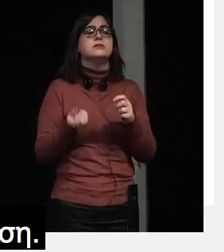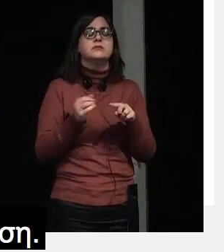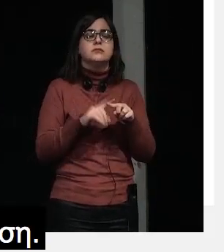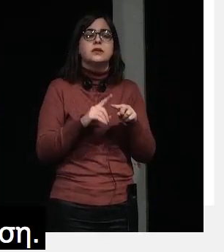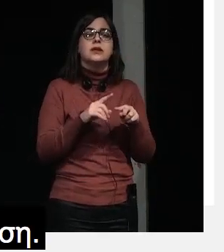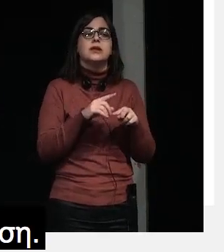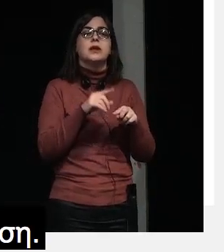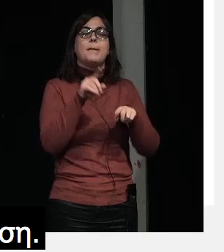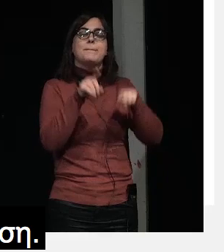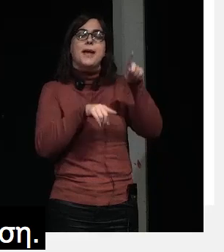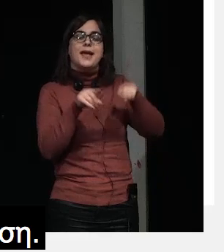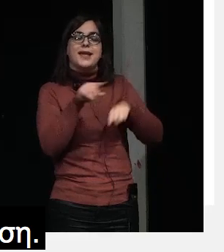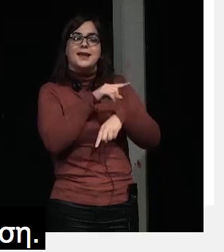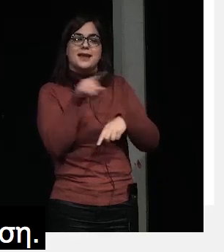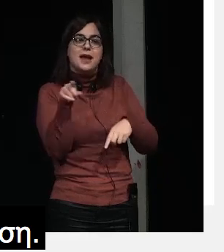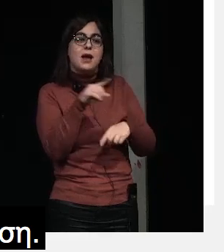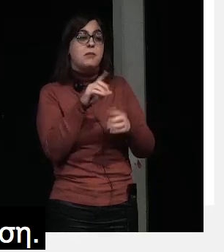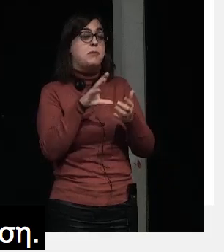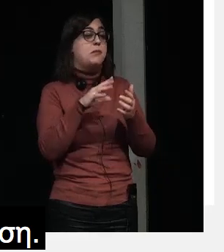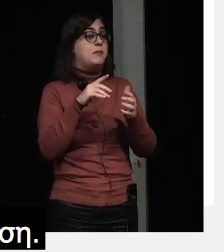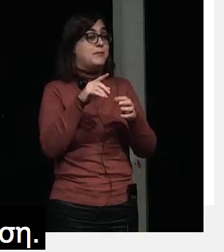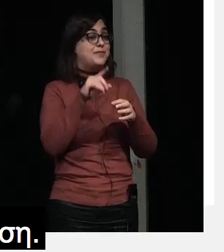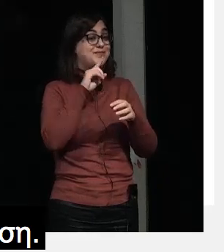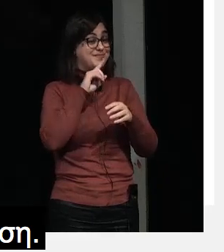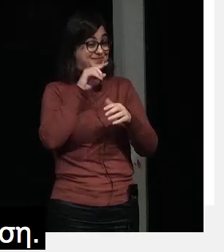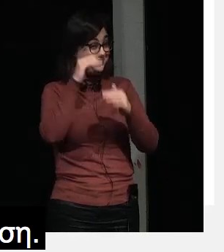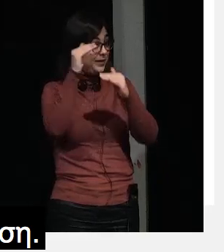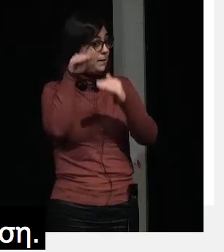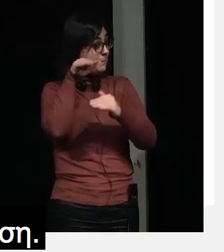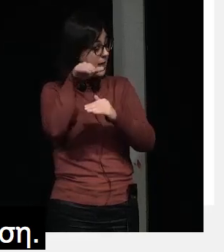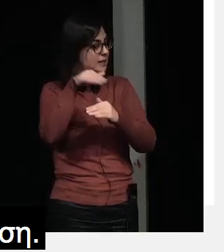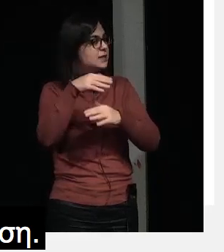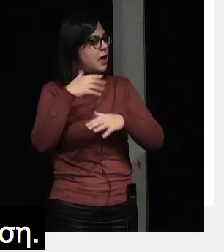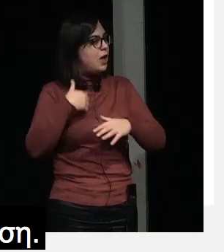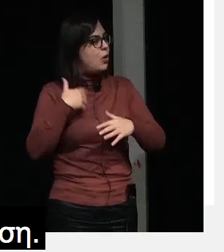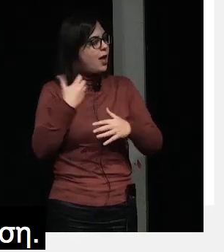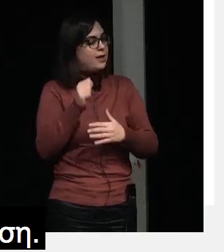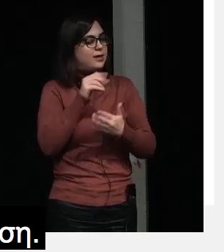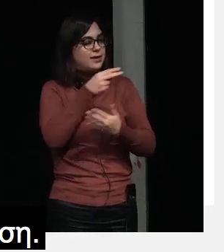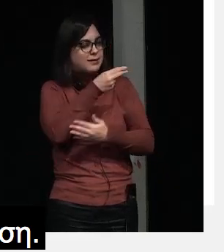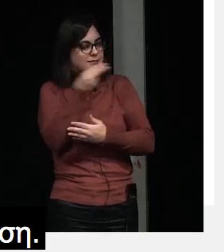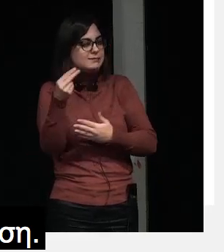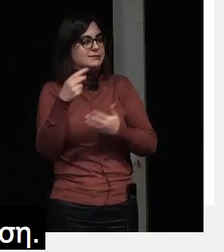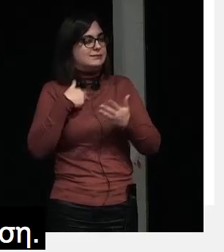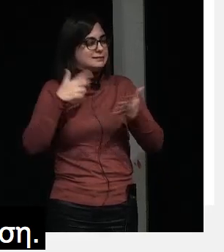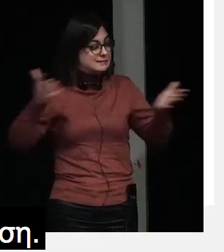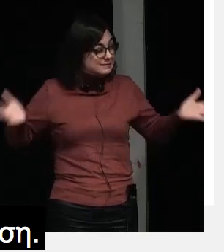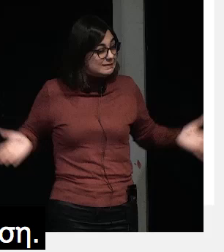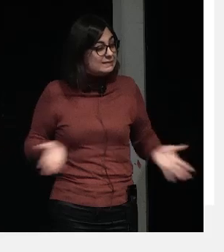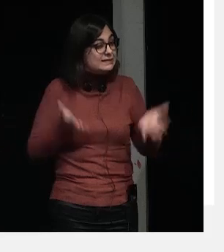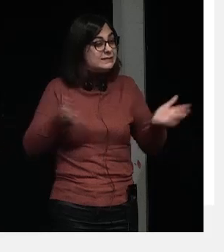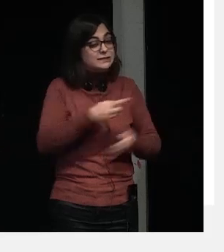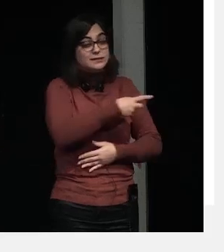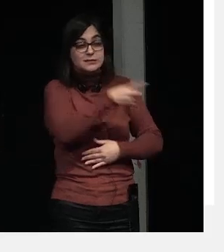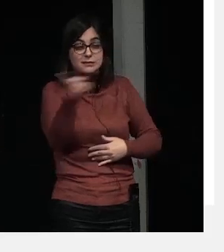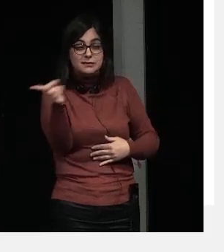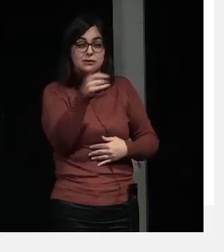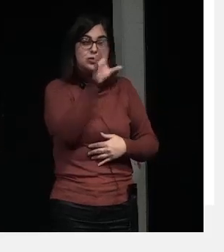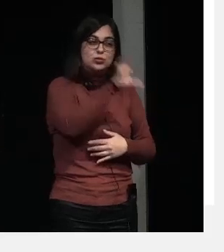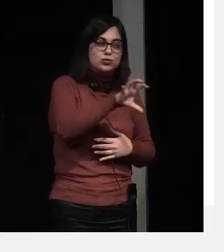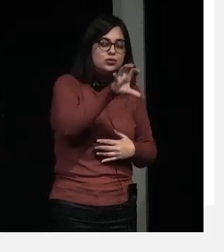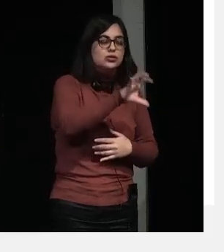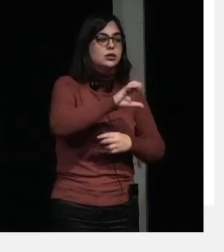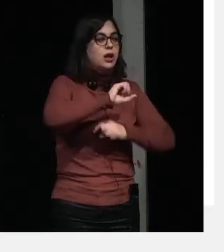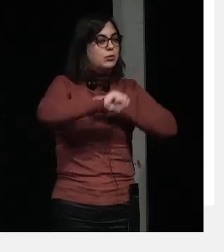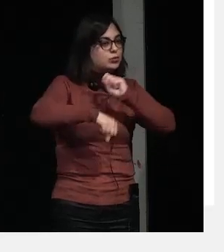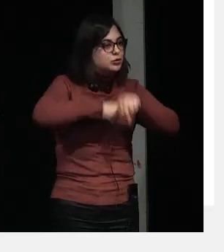of encouraging institutions to sort of, to make more de-escalation spaces, to also